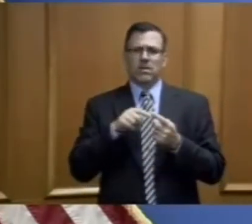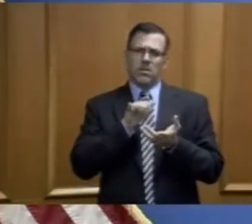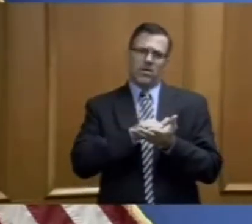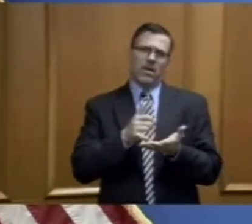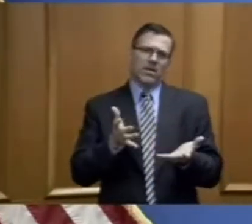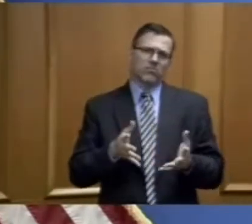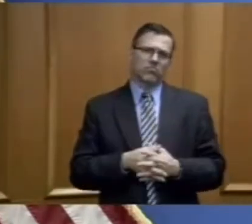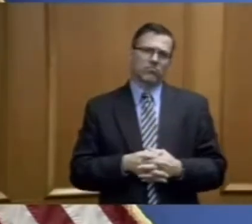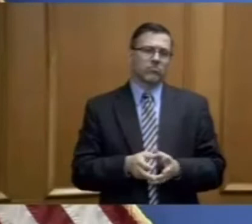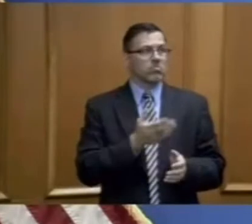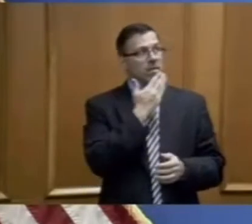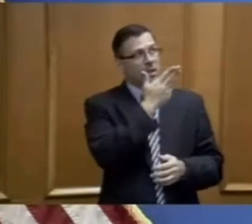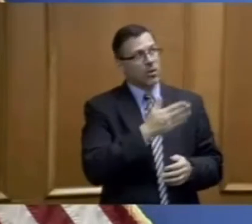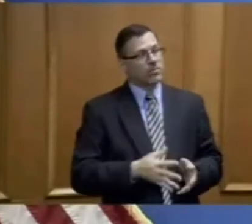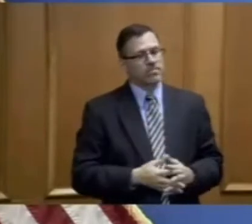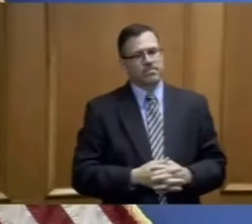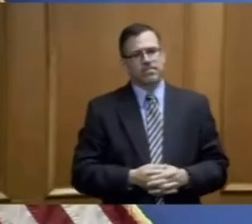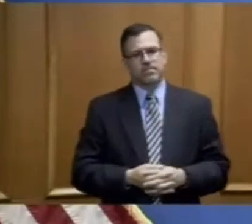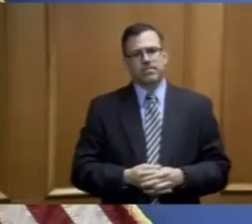Thank you. Mm-hmm.